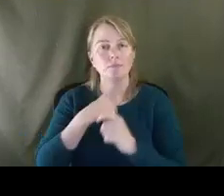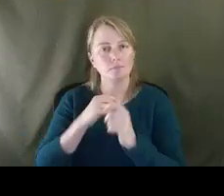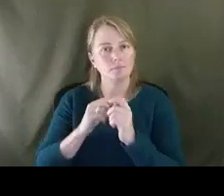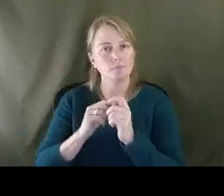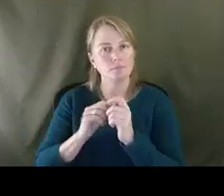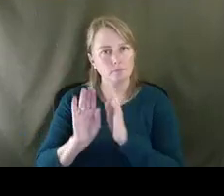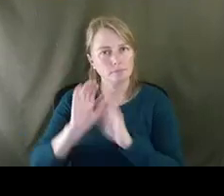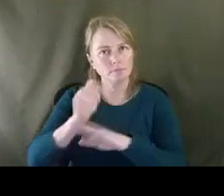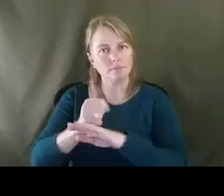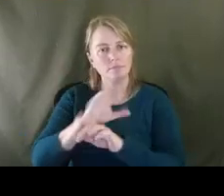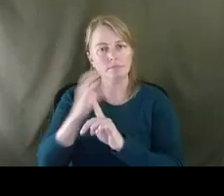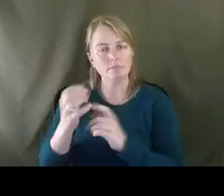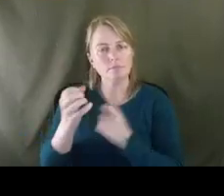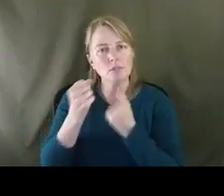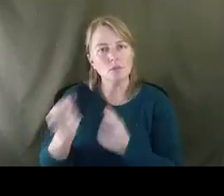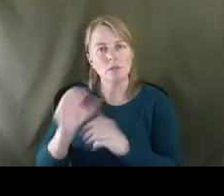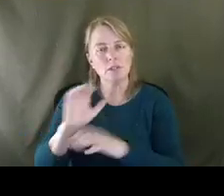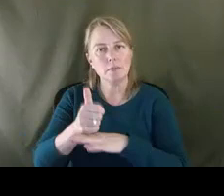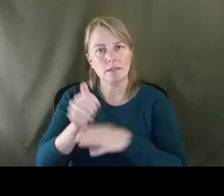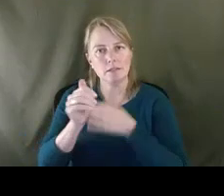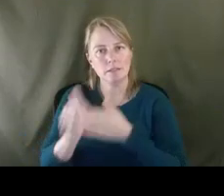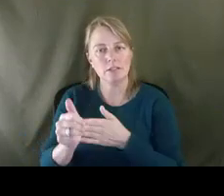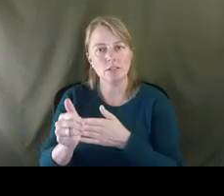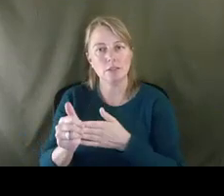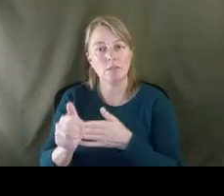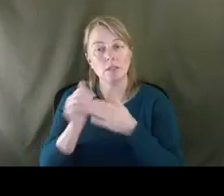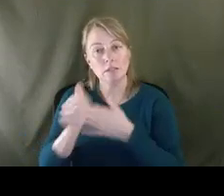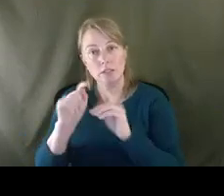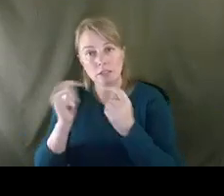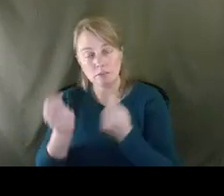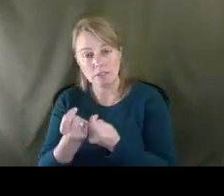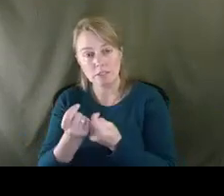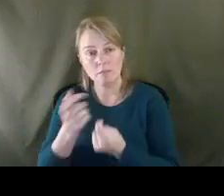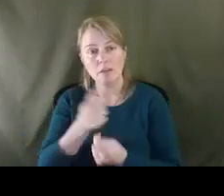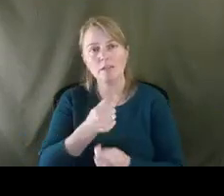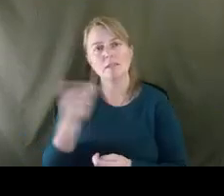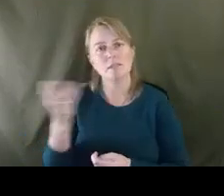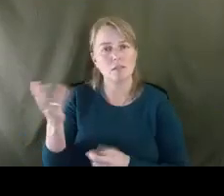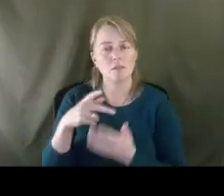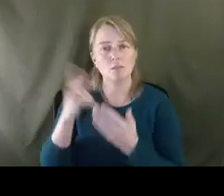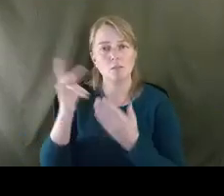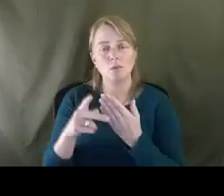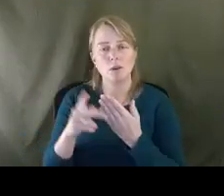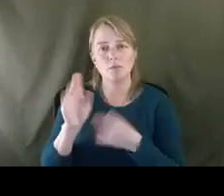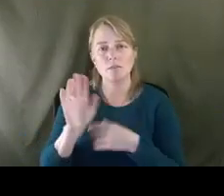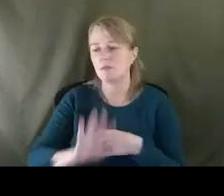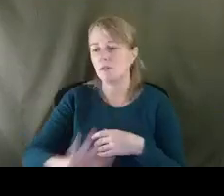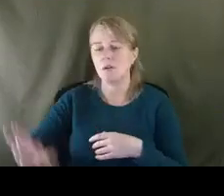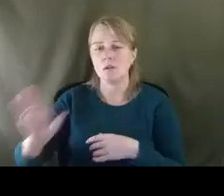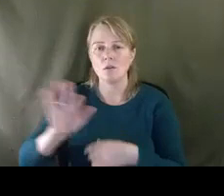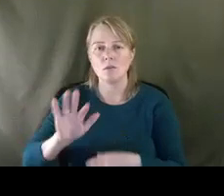around strengths-based leadership. Our leadership team members and a number of programs throughout